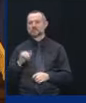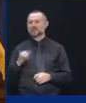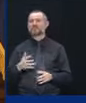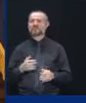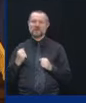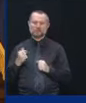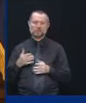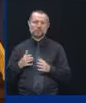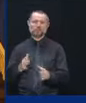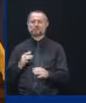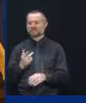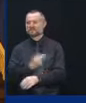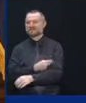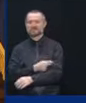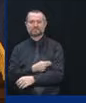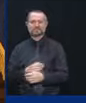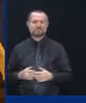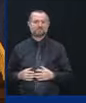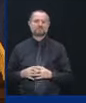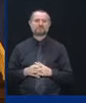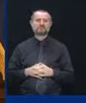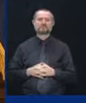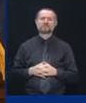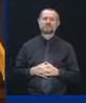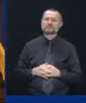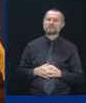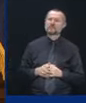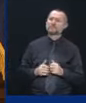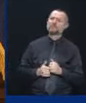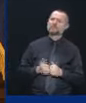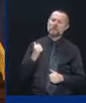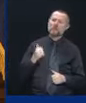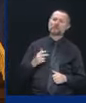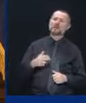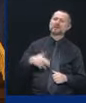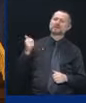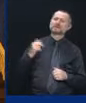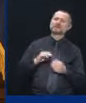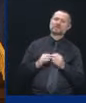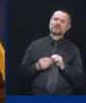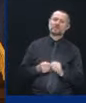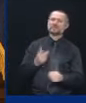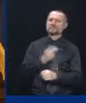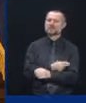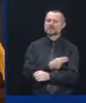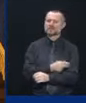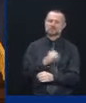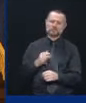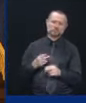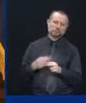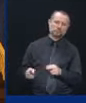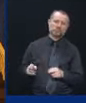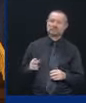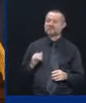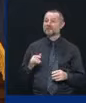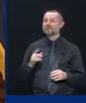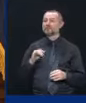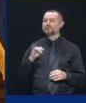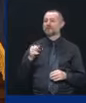mechanism to get the vaccine in the most number of arms in the shortest period of time. Javits